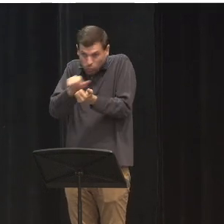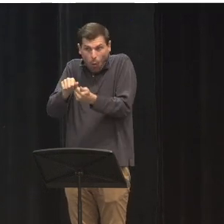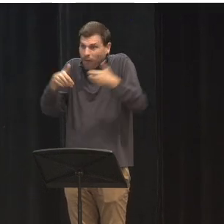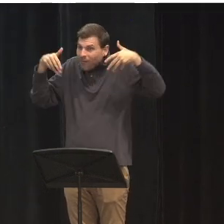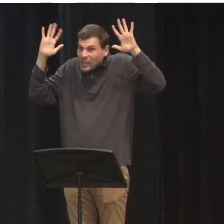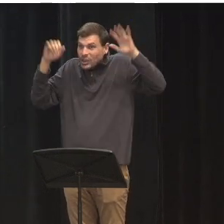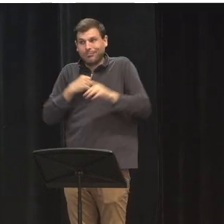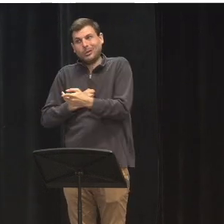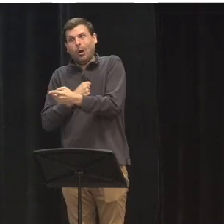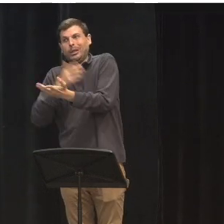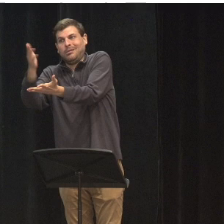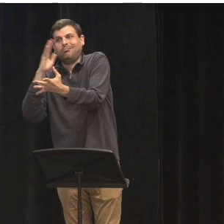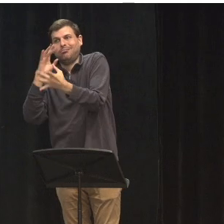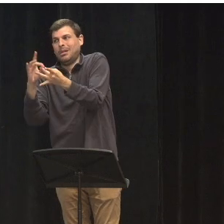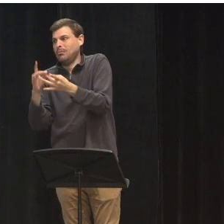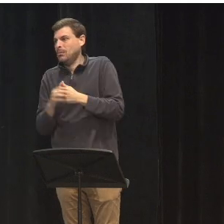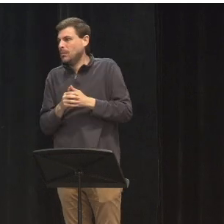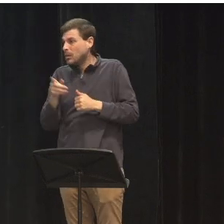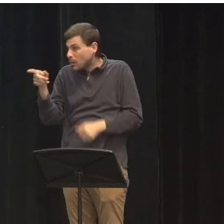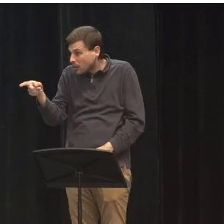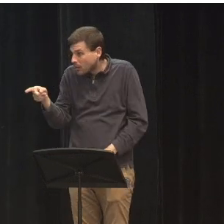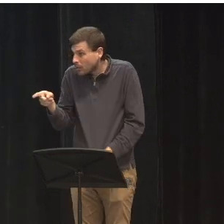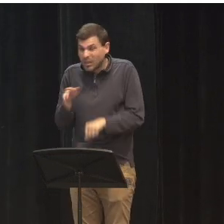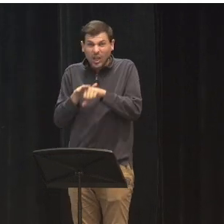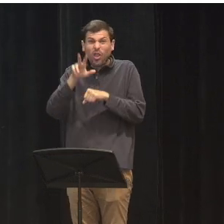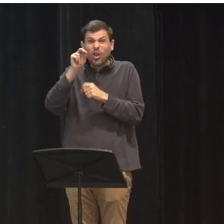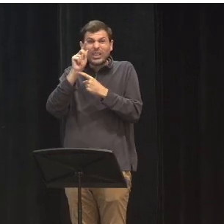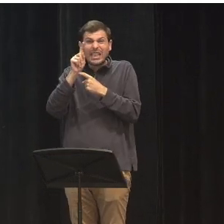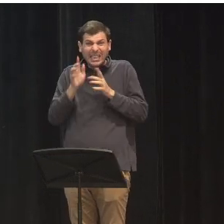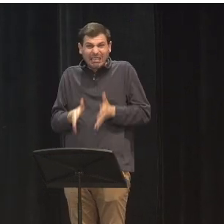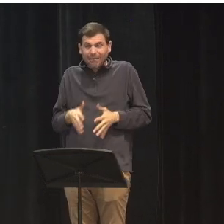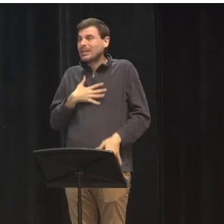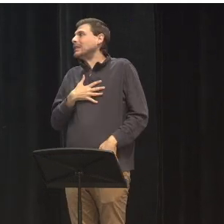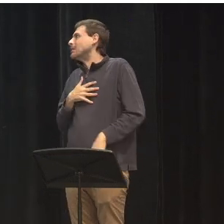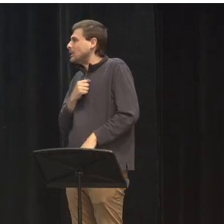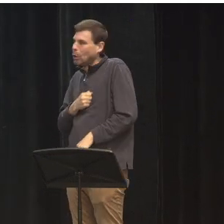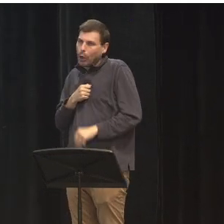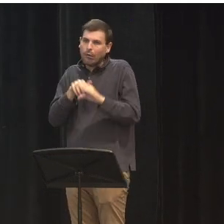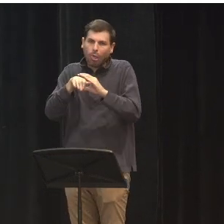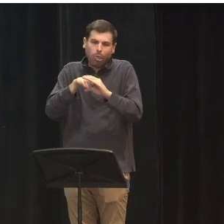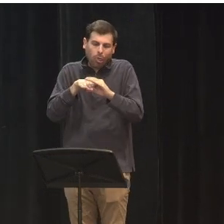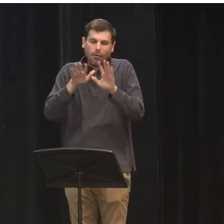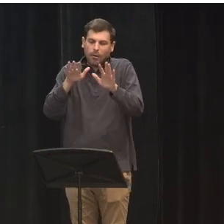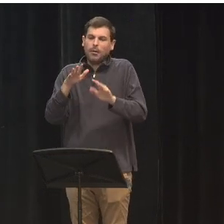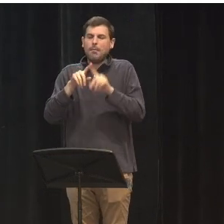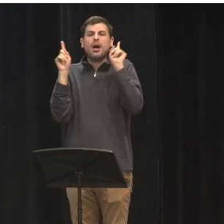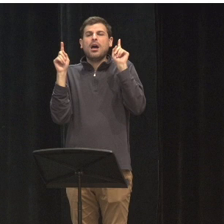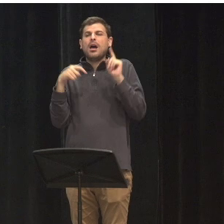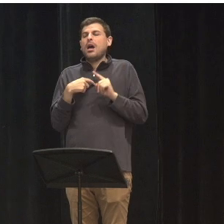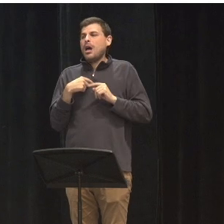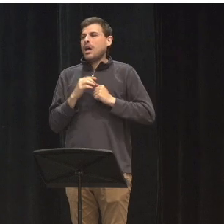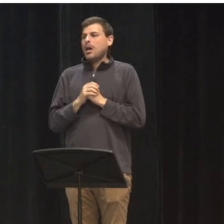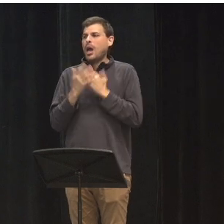think that, I'm sorry, 30 seconds, okay, sorry. But I wish,